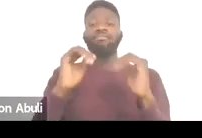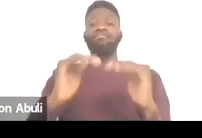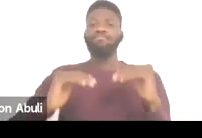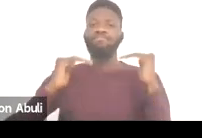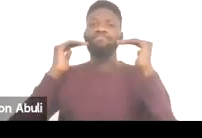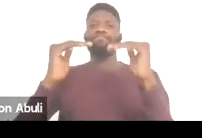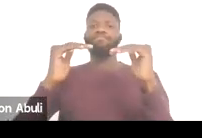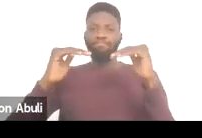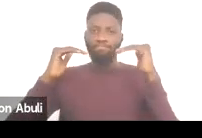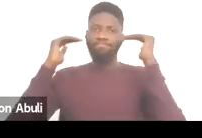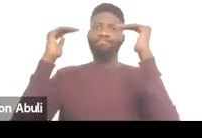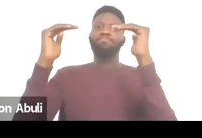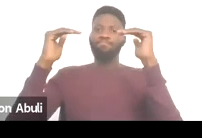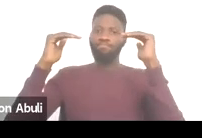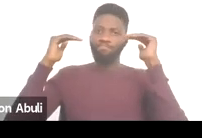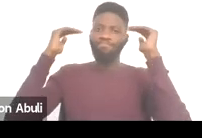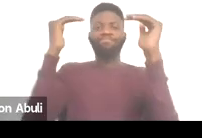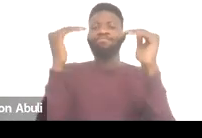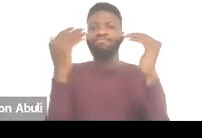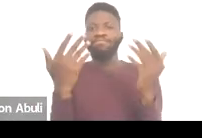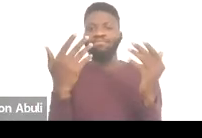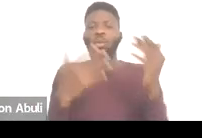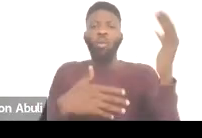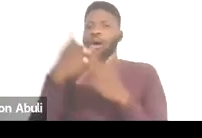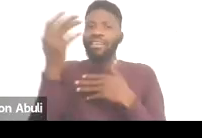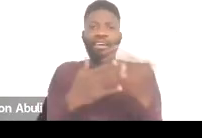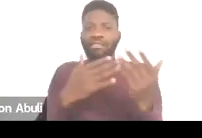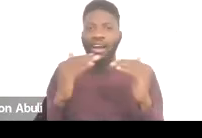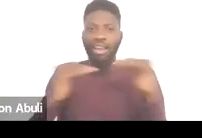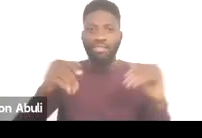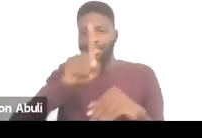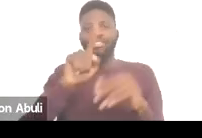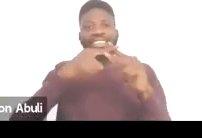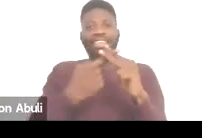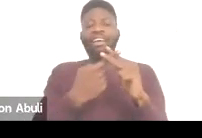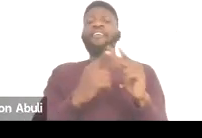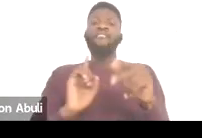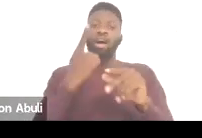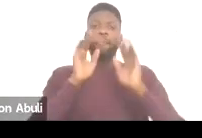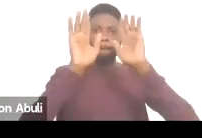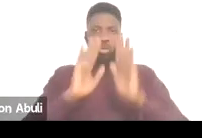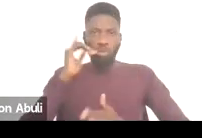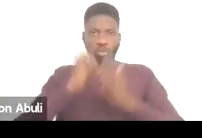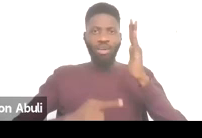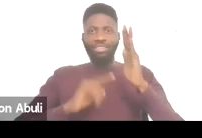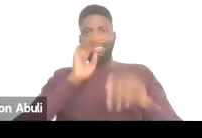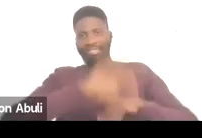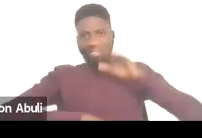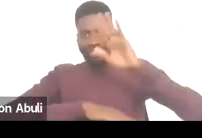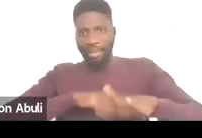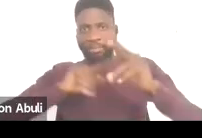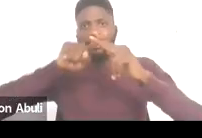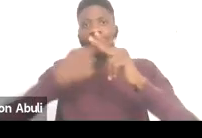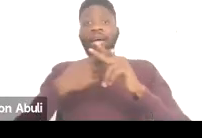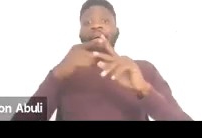into your career despite where you start, because starting is the most important thing. When you start, how do I